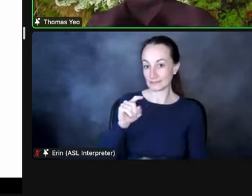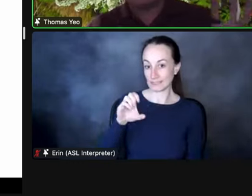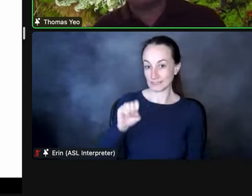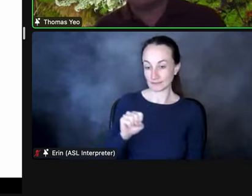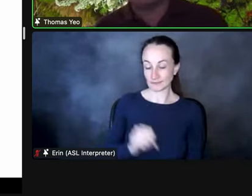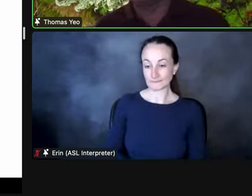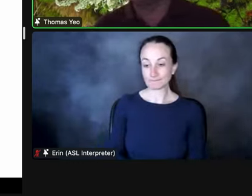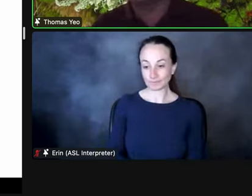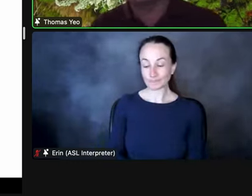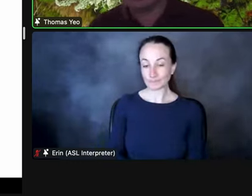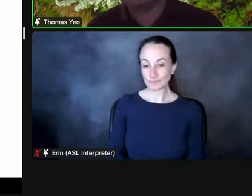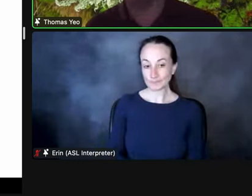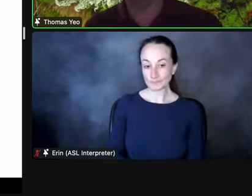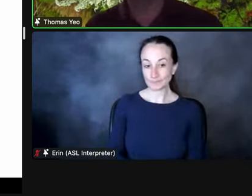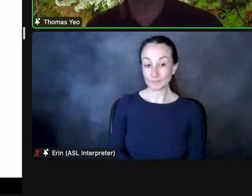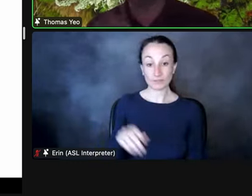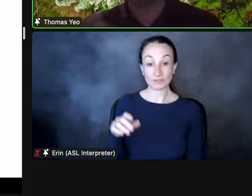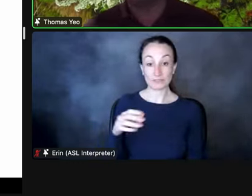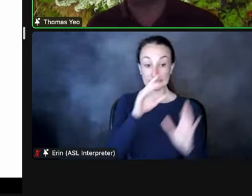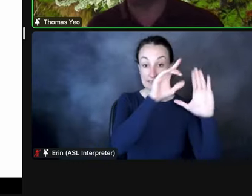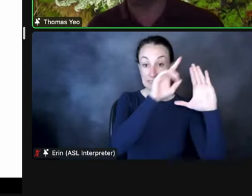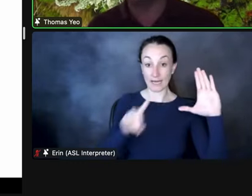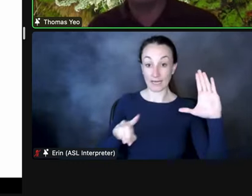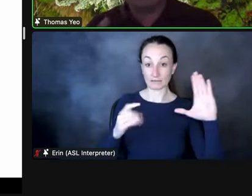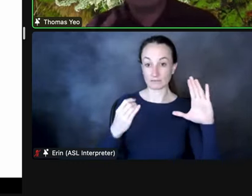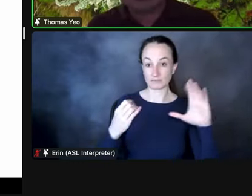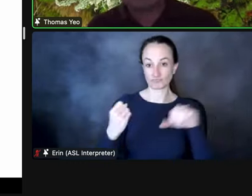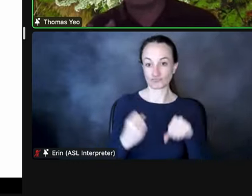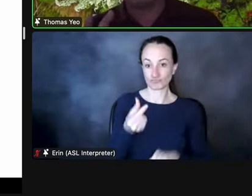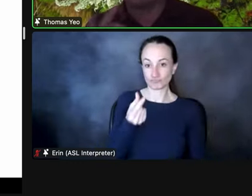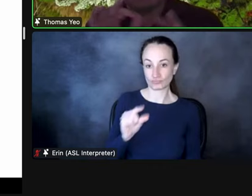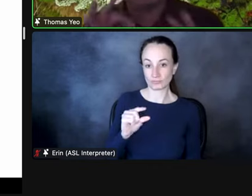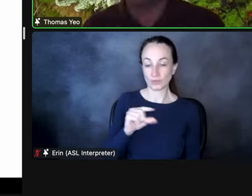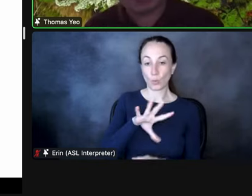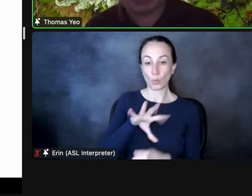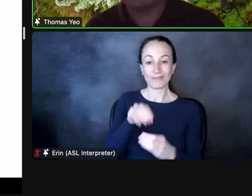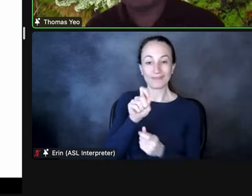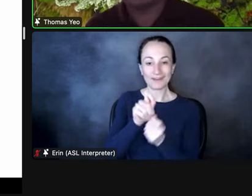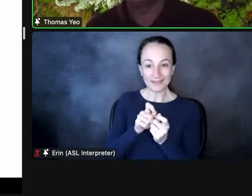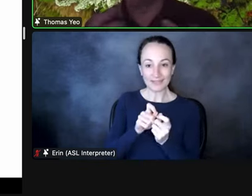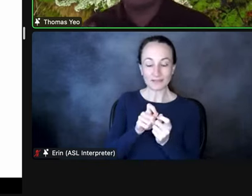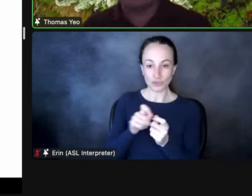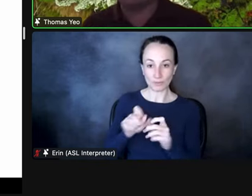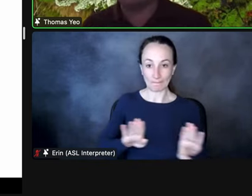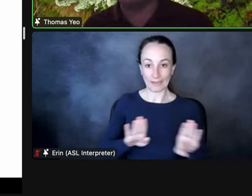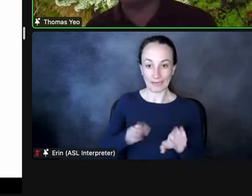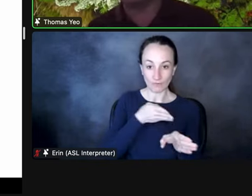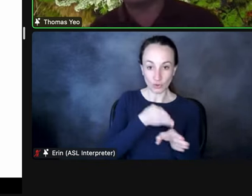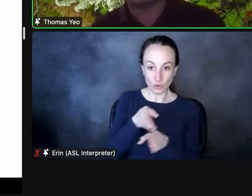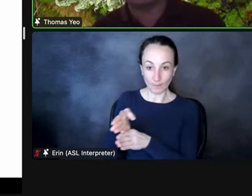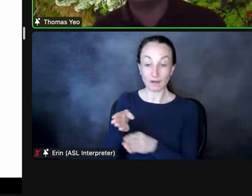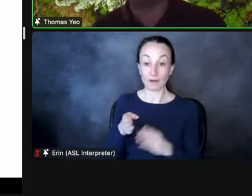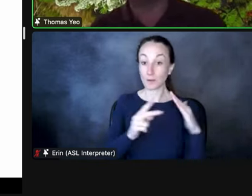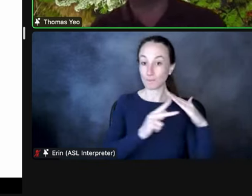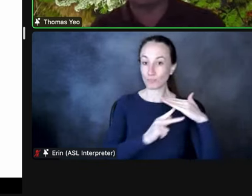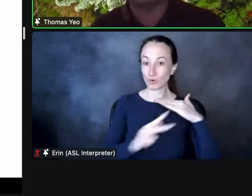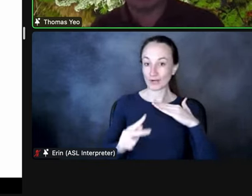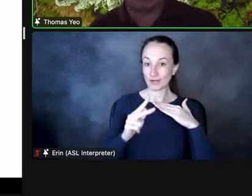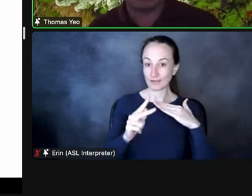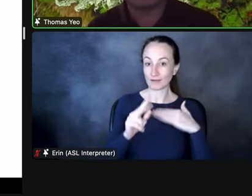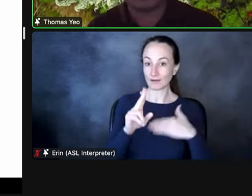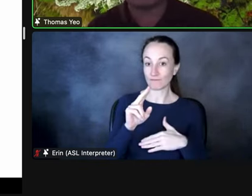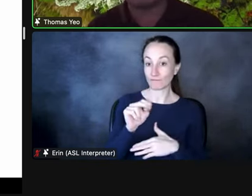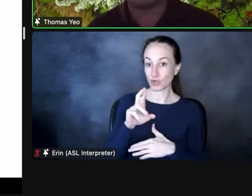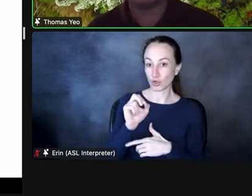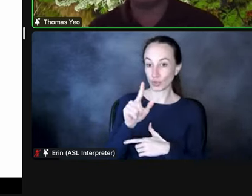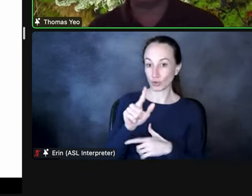that the diagonal blocks are mostly green. So this means that within each behavioral domain, the predictive neural features are similar across